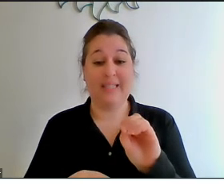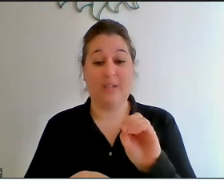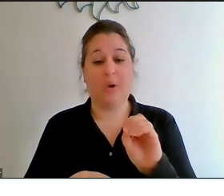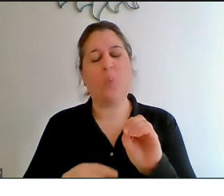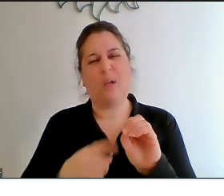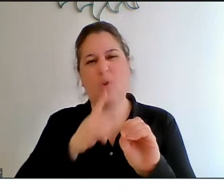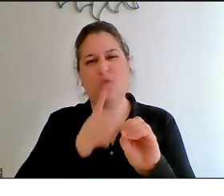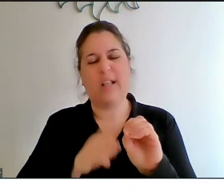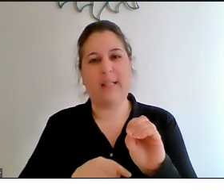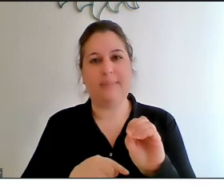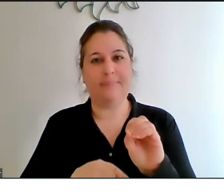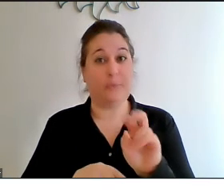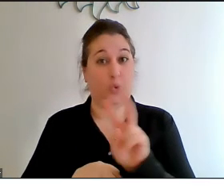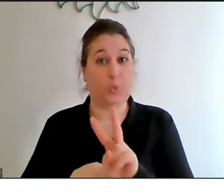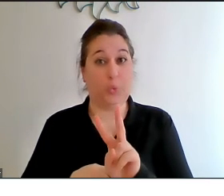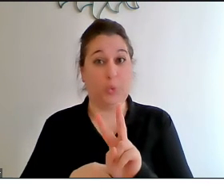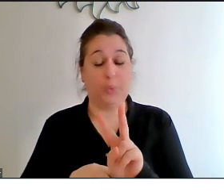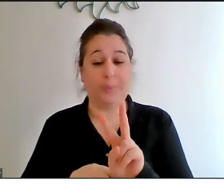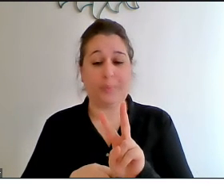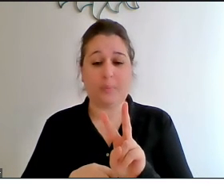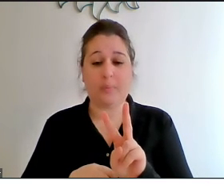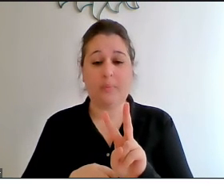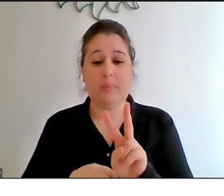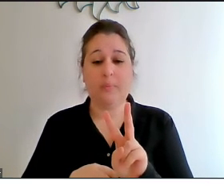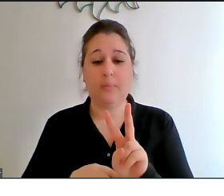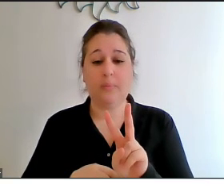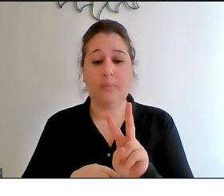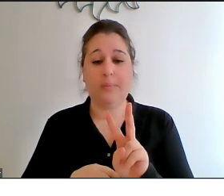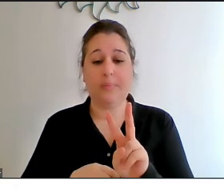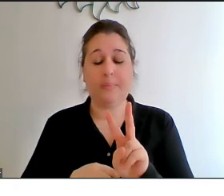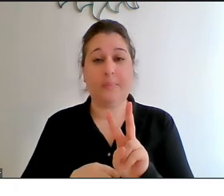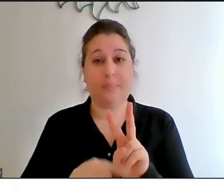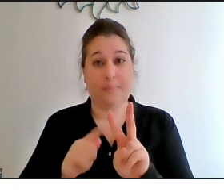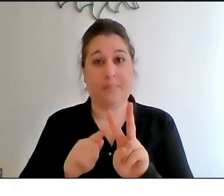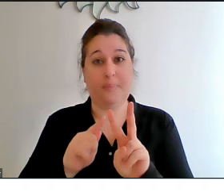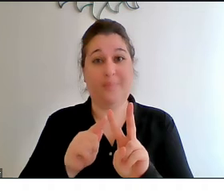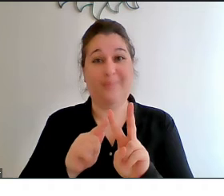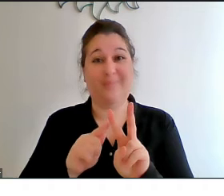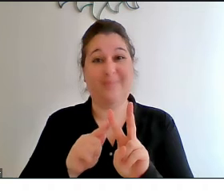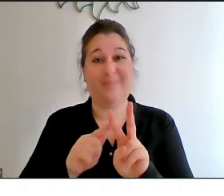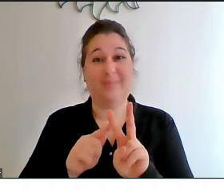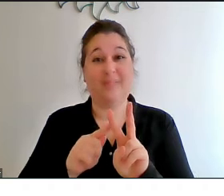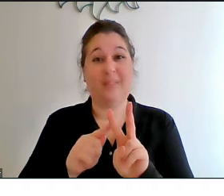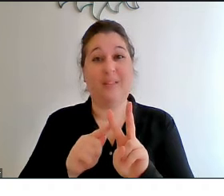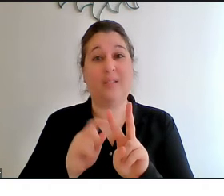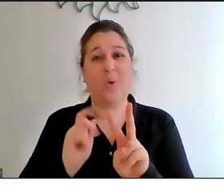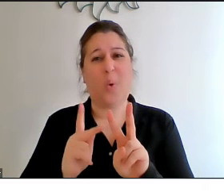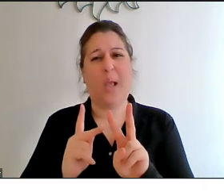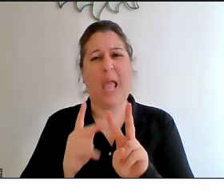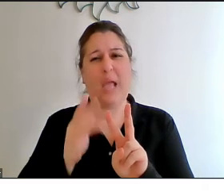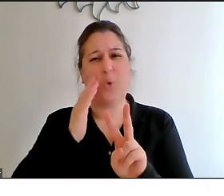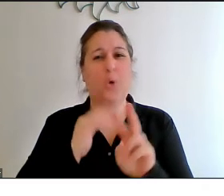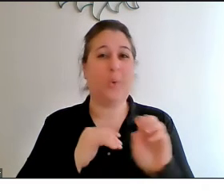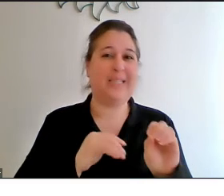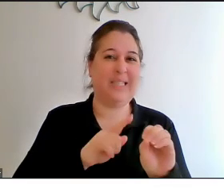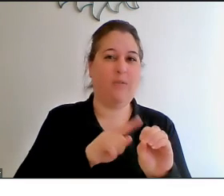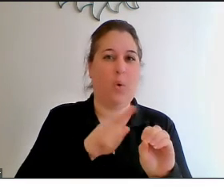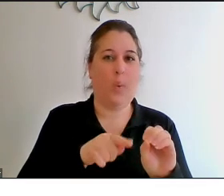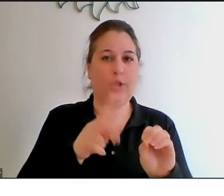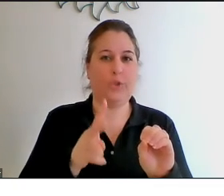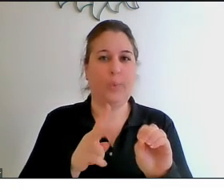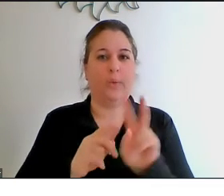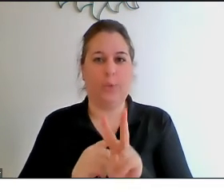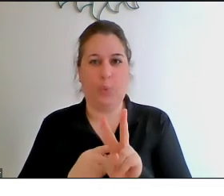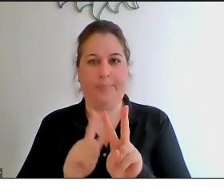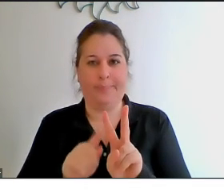right. And that, if you want to look at it, it's 1, 2 jumps. Okay, then from 2, I'm going to add